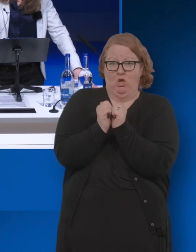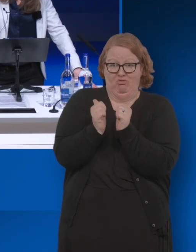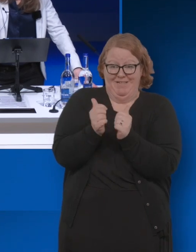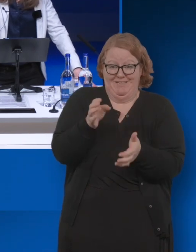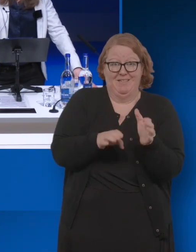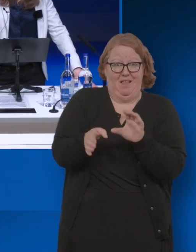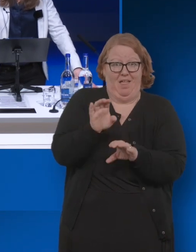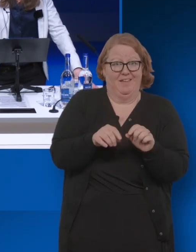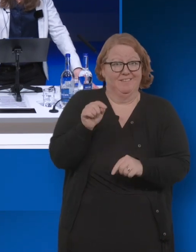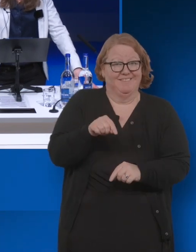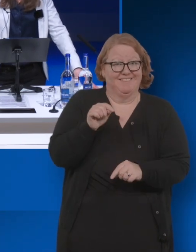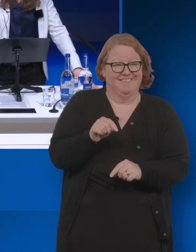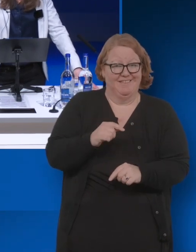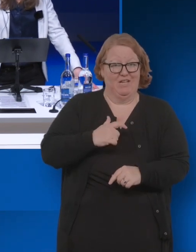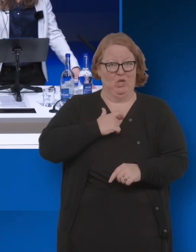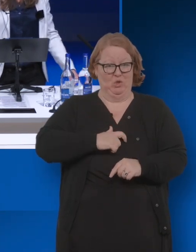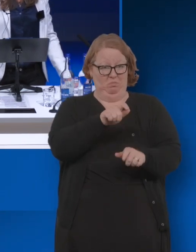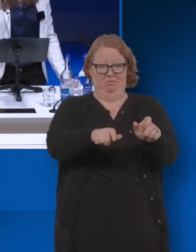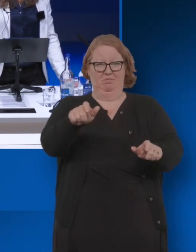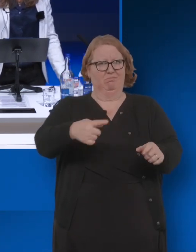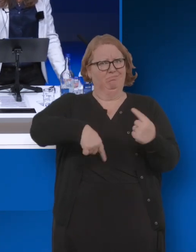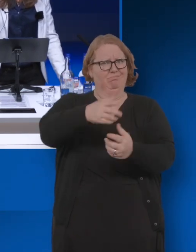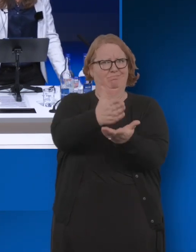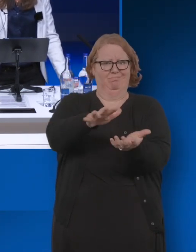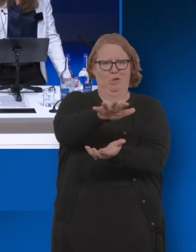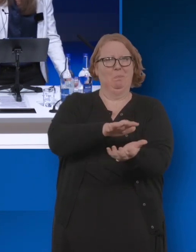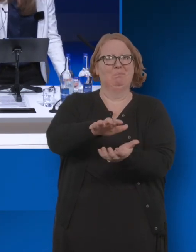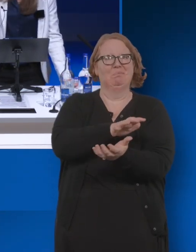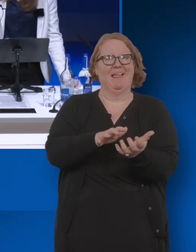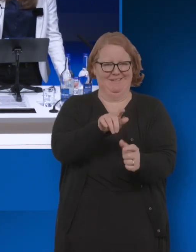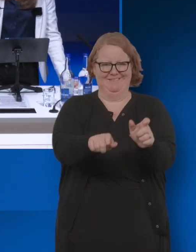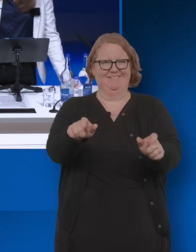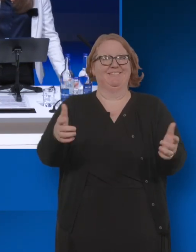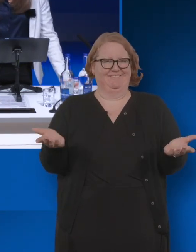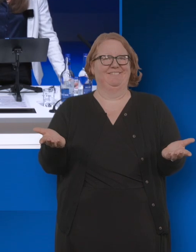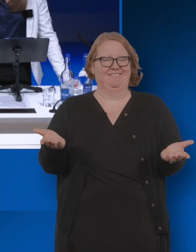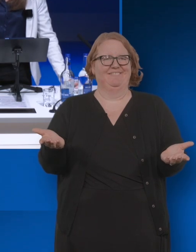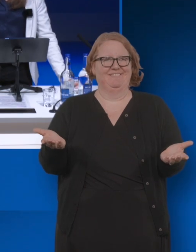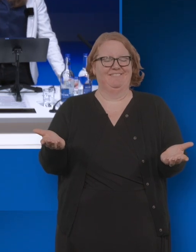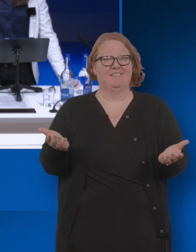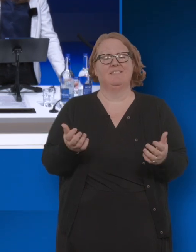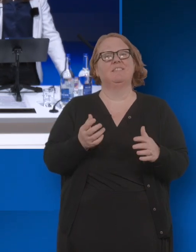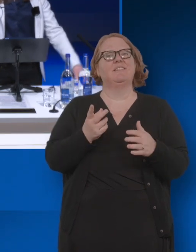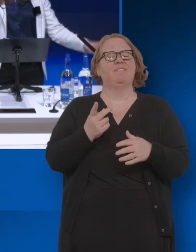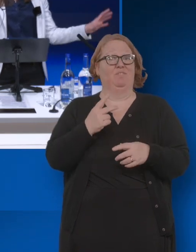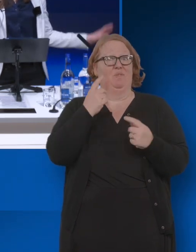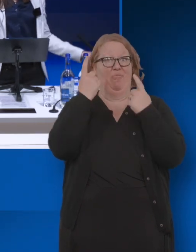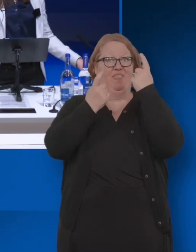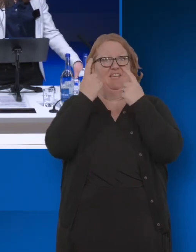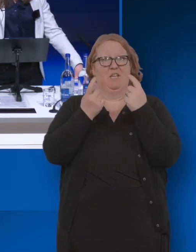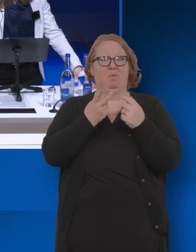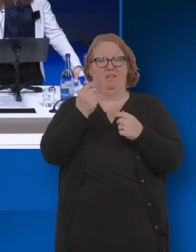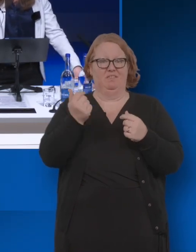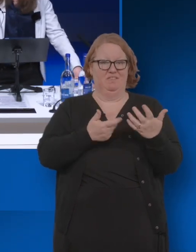science, actually, that human beings are complex. Some verses that are not a